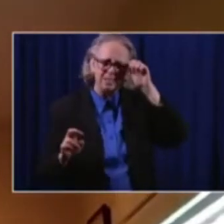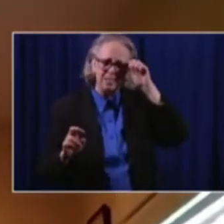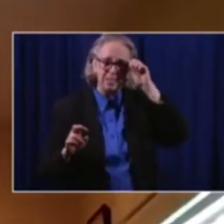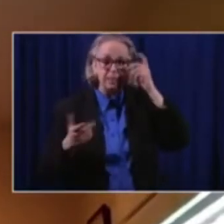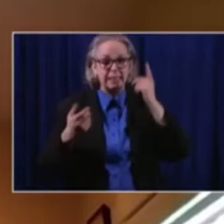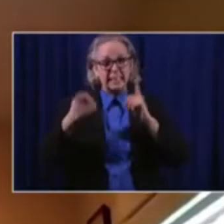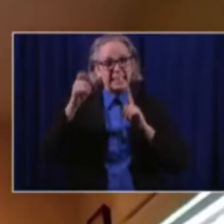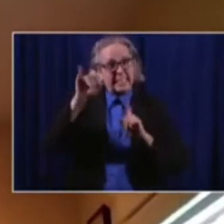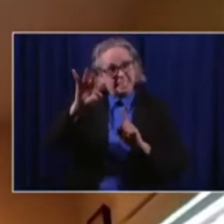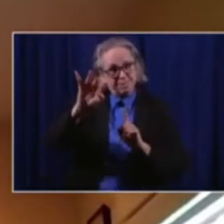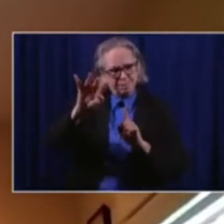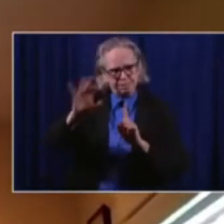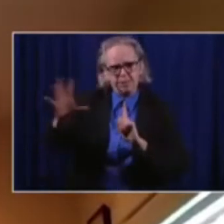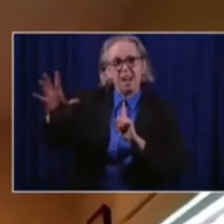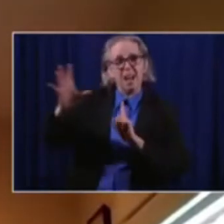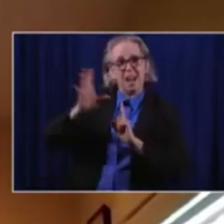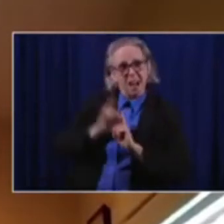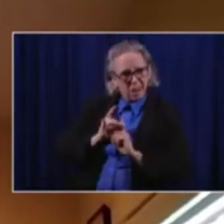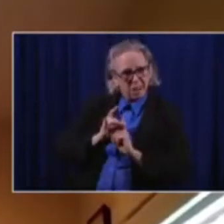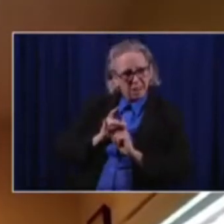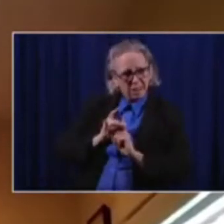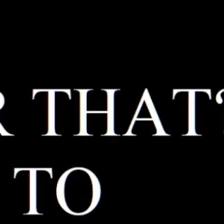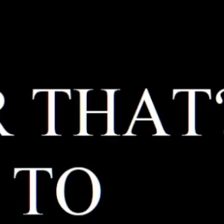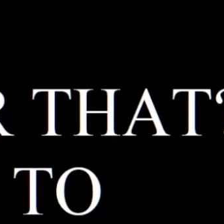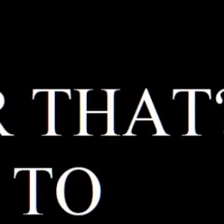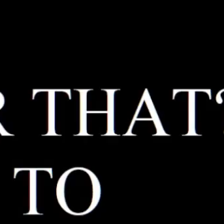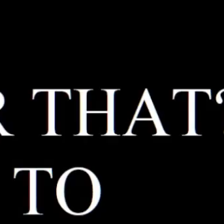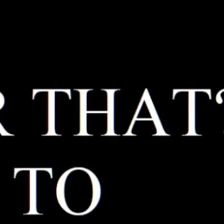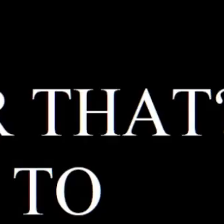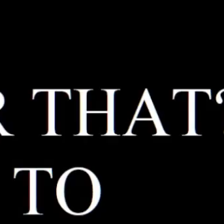to get sick than if you weren't wearing.